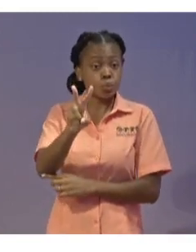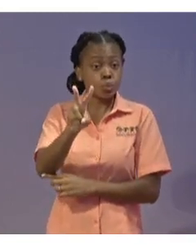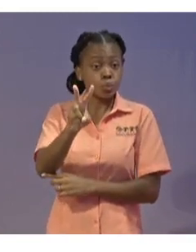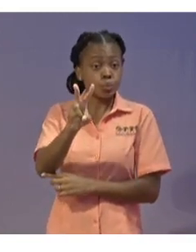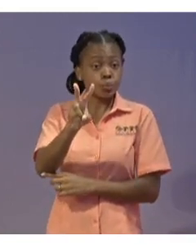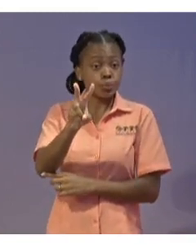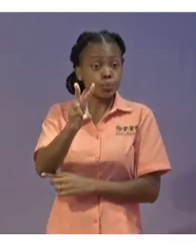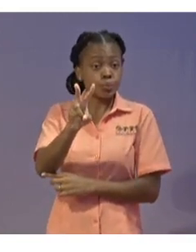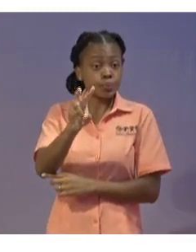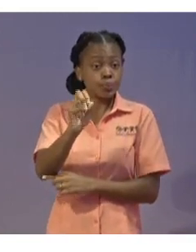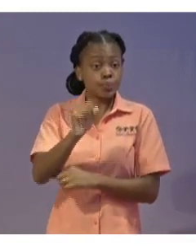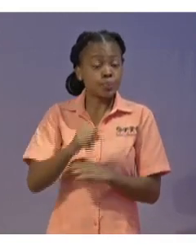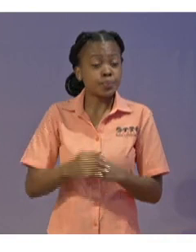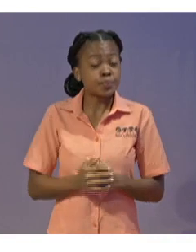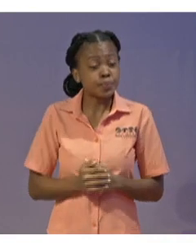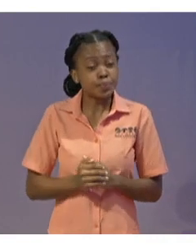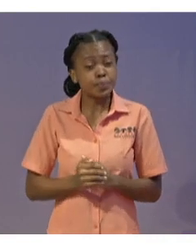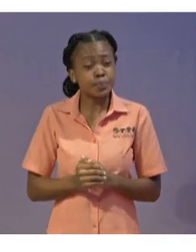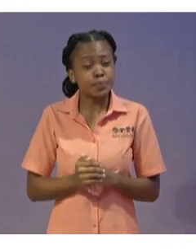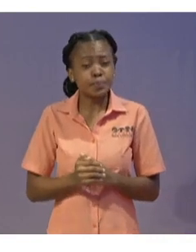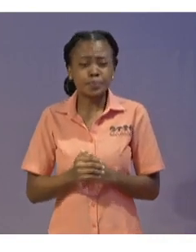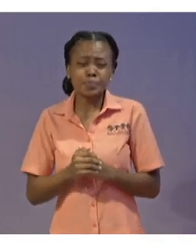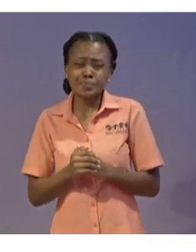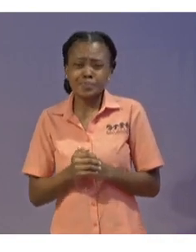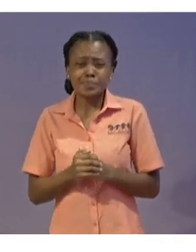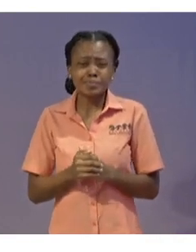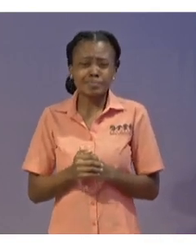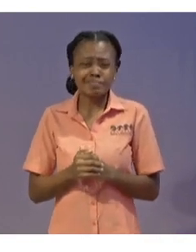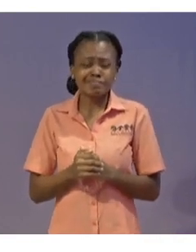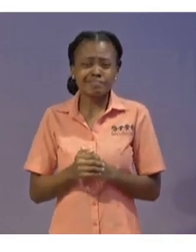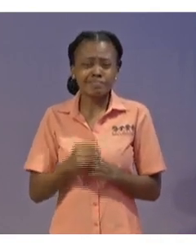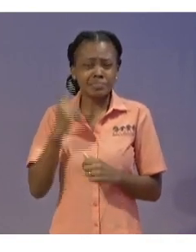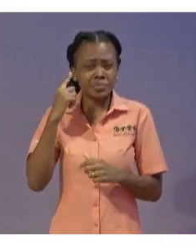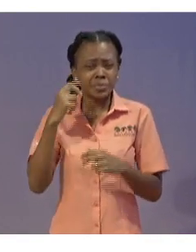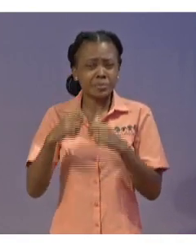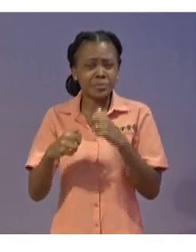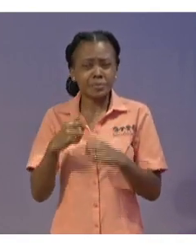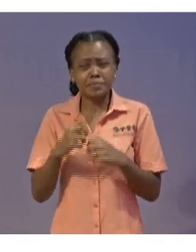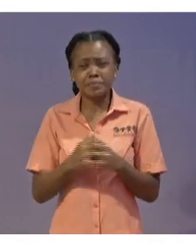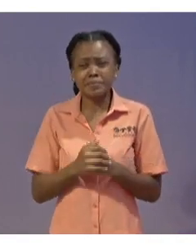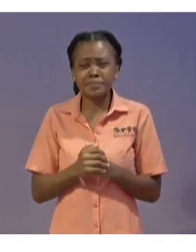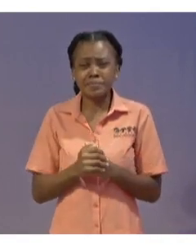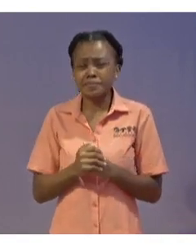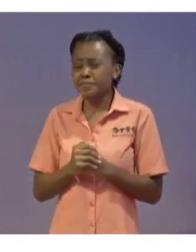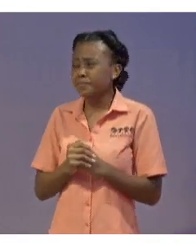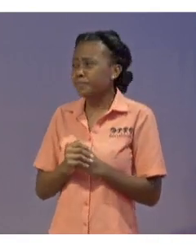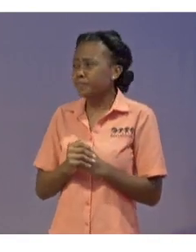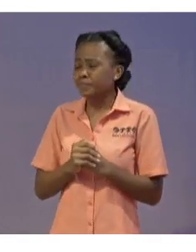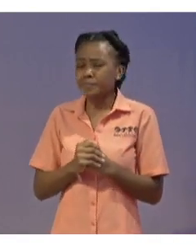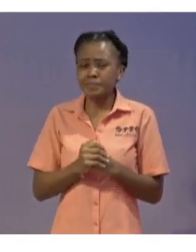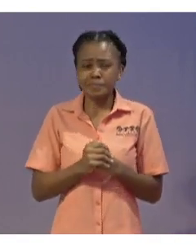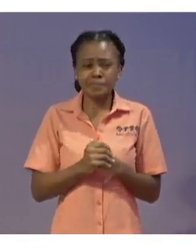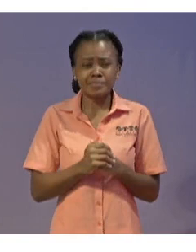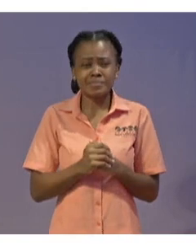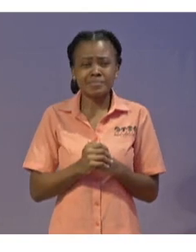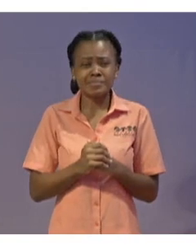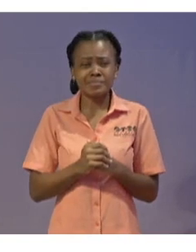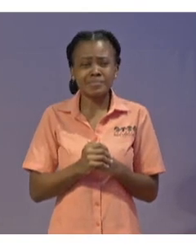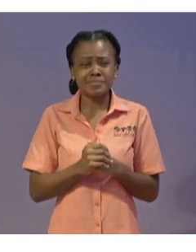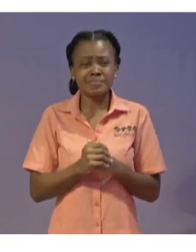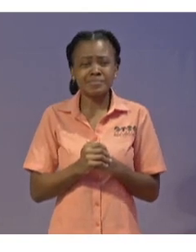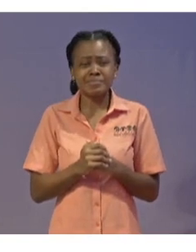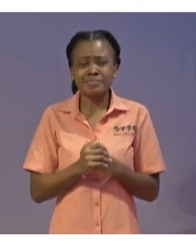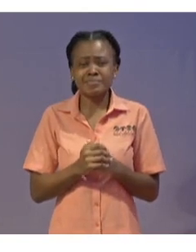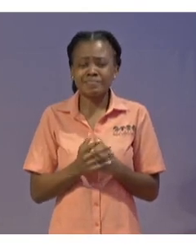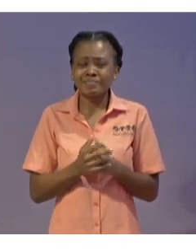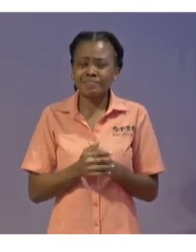to 22nd of December 2021. So persons who have been in hospital during that period, not fully vaccinated,